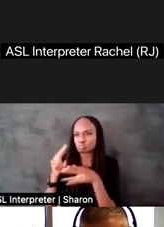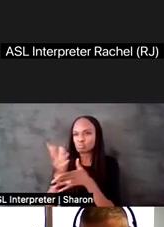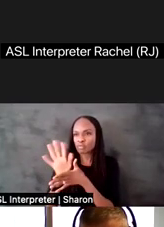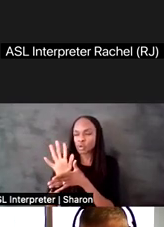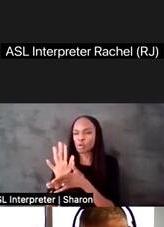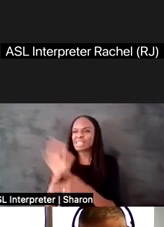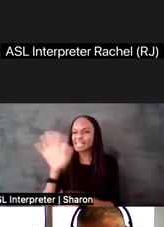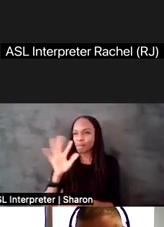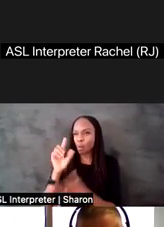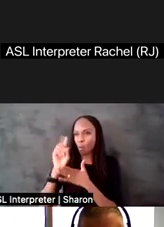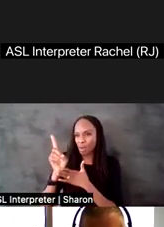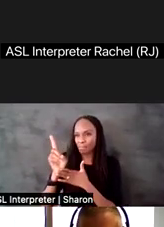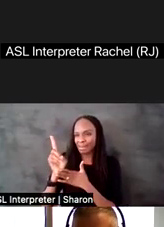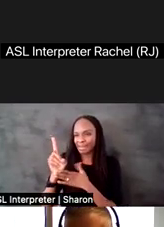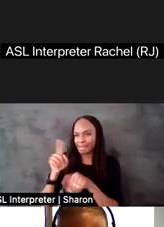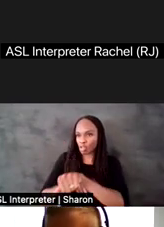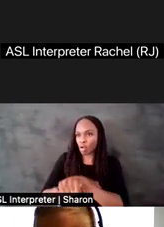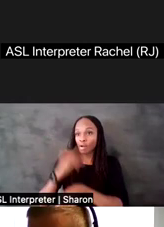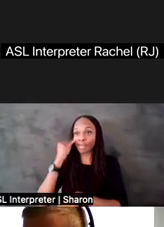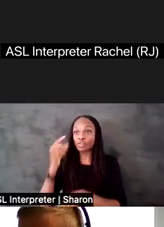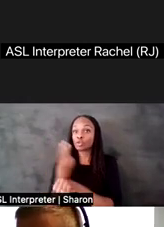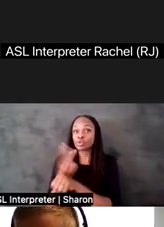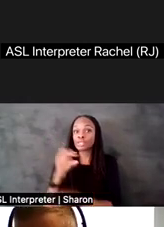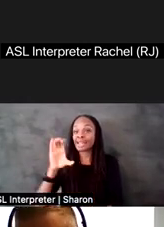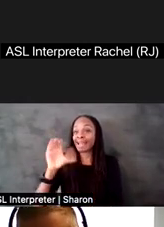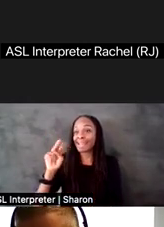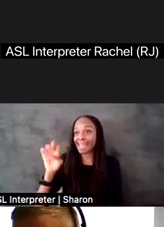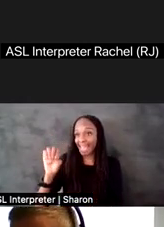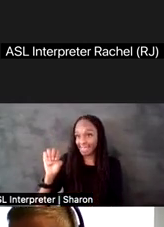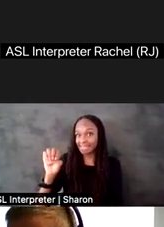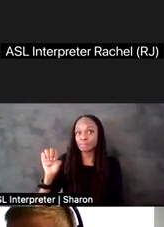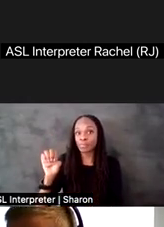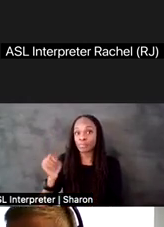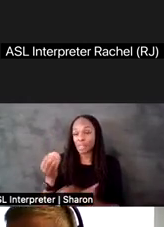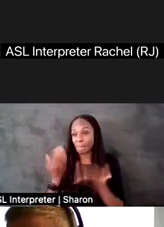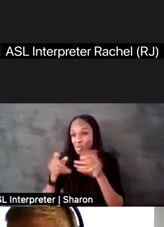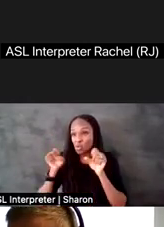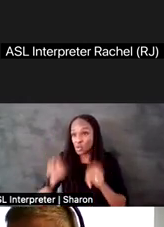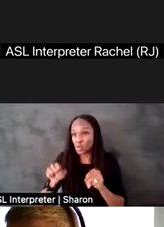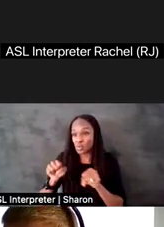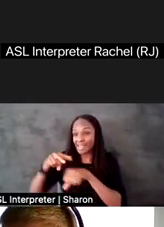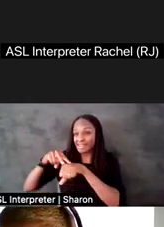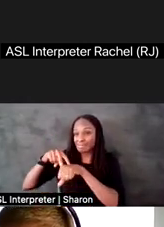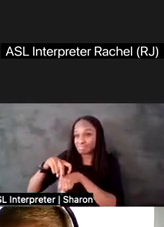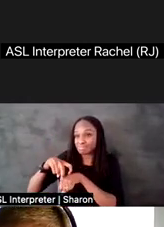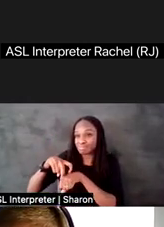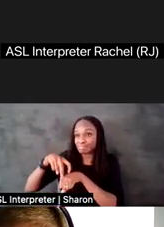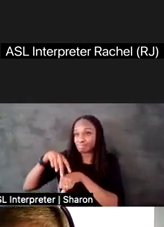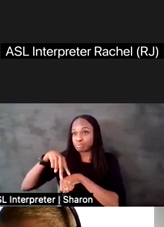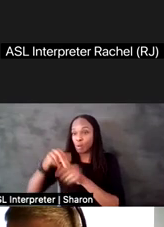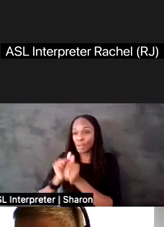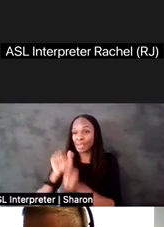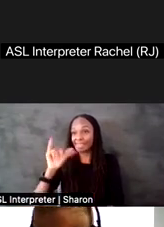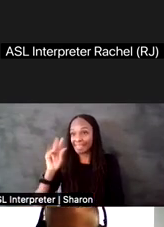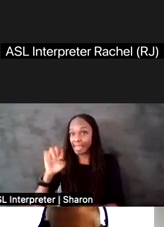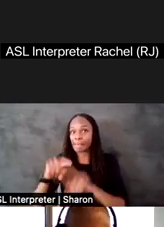about a minute long. If you're using a cane, the key thing is maybe you're able to get down and up with that cane, but keep it with you